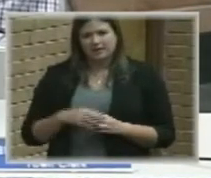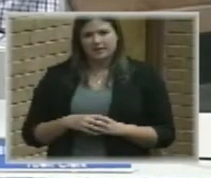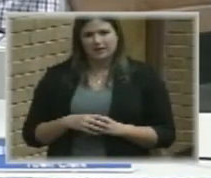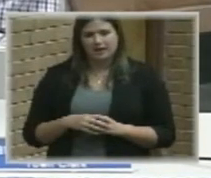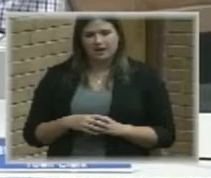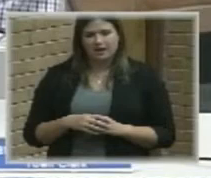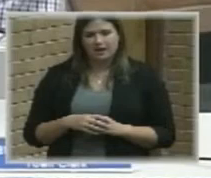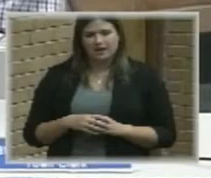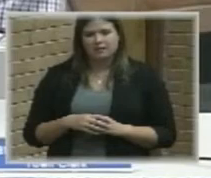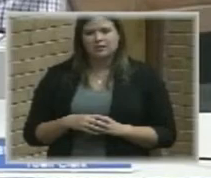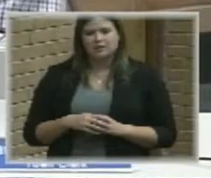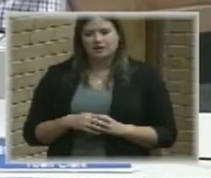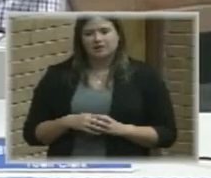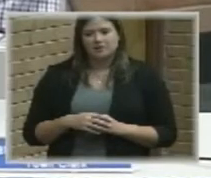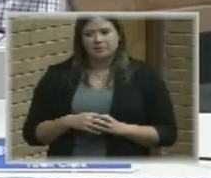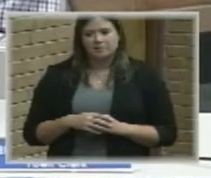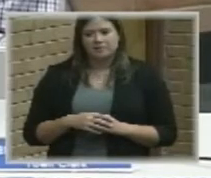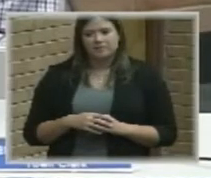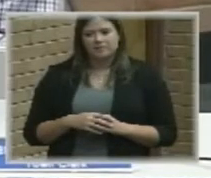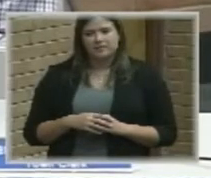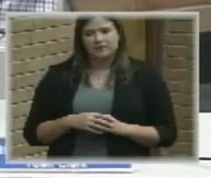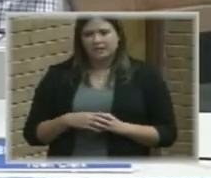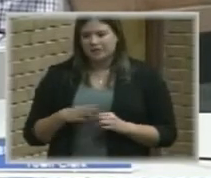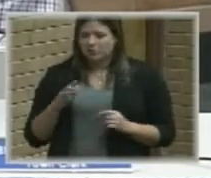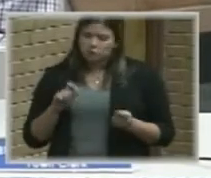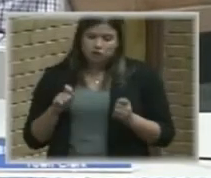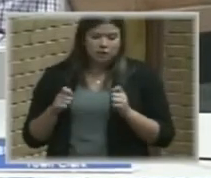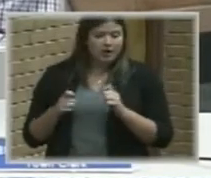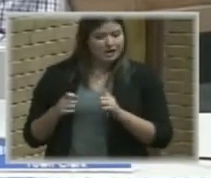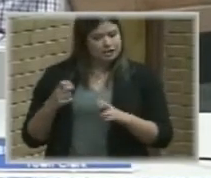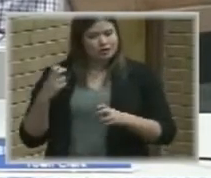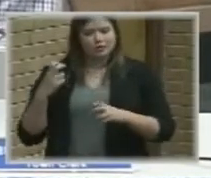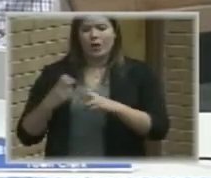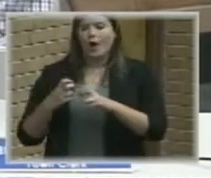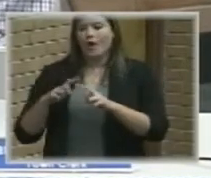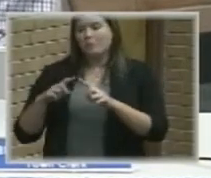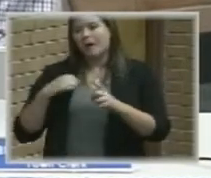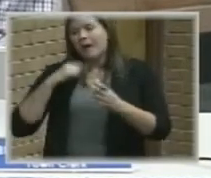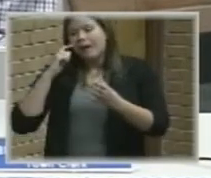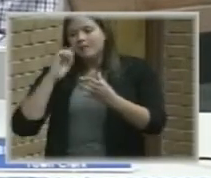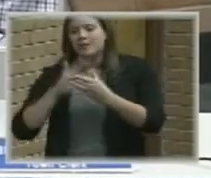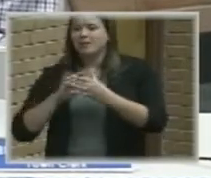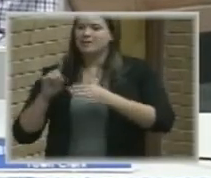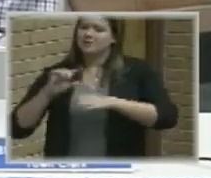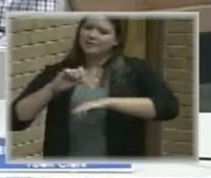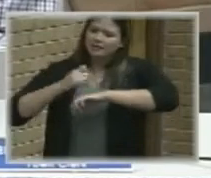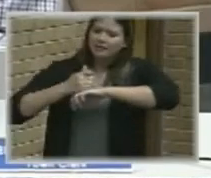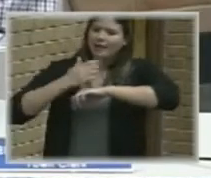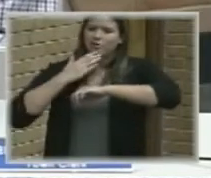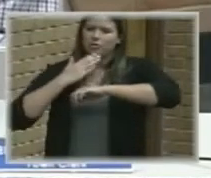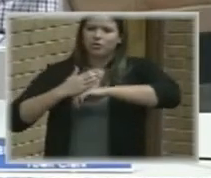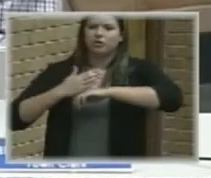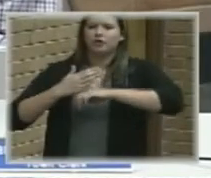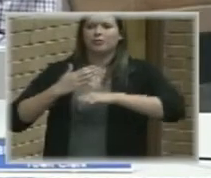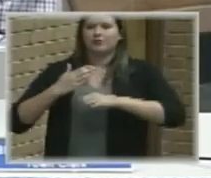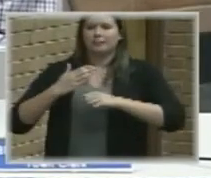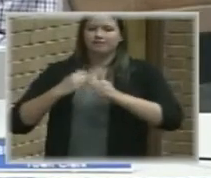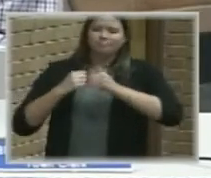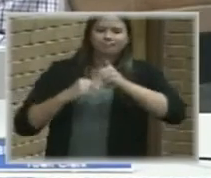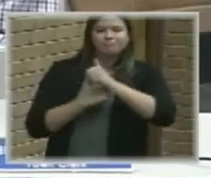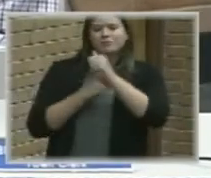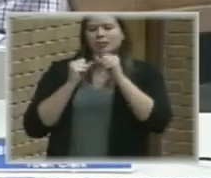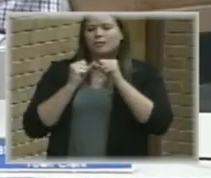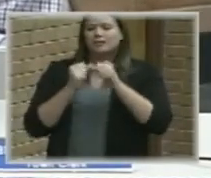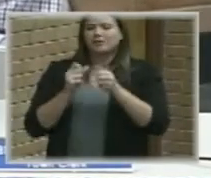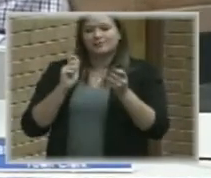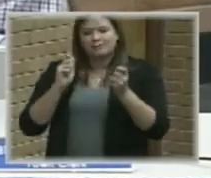it's a good, again, change is hard, but I think it's exciting for Dave and Angelica that they're able to